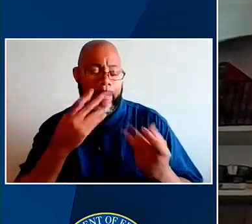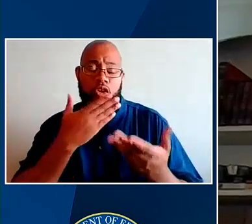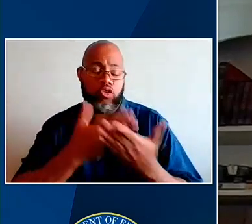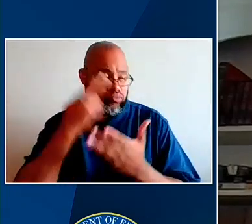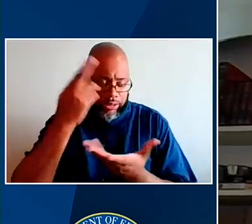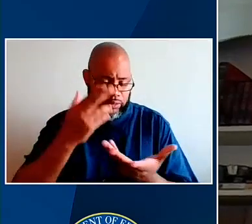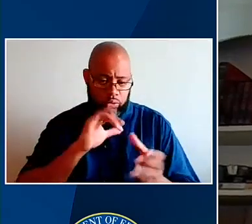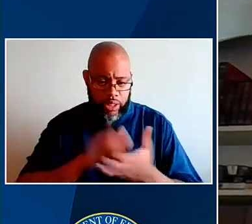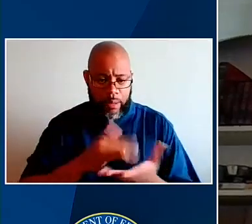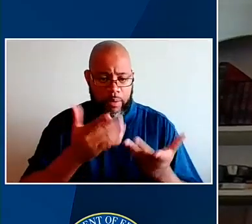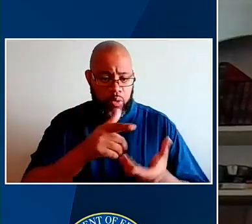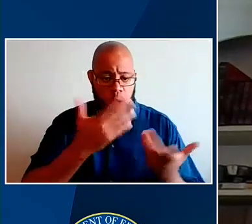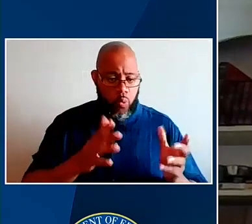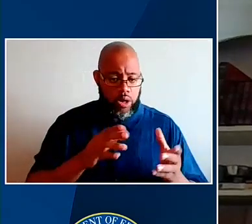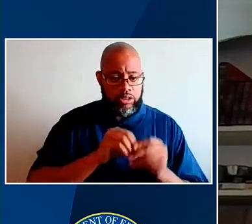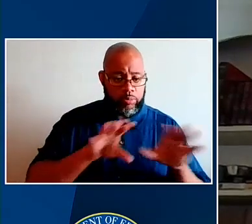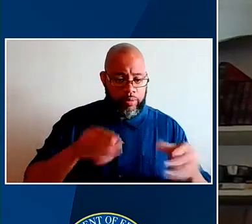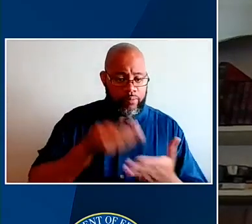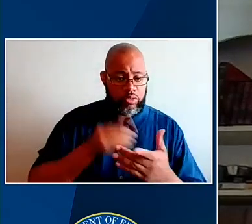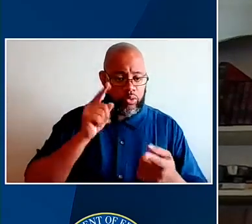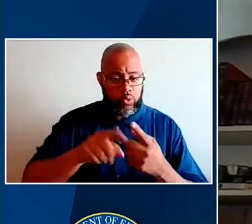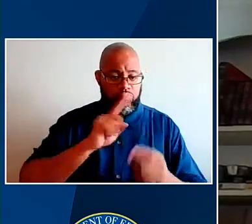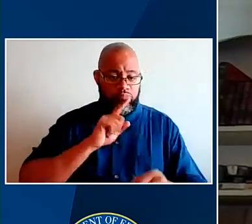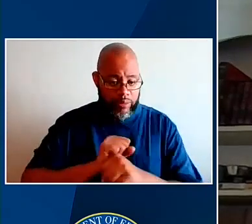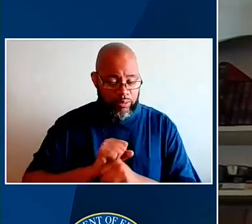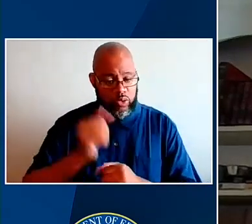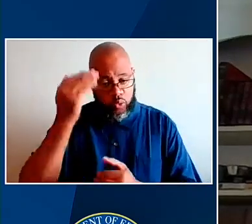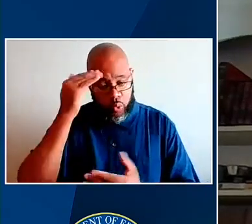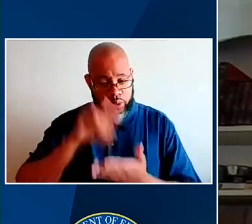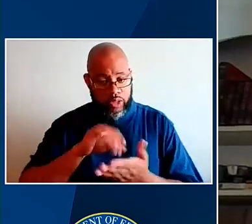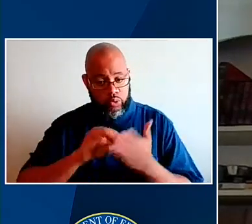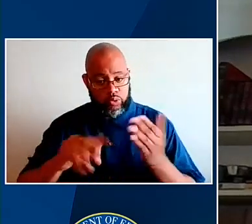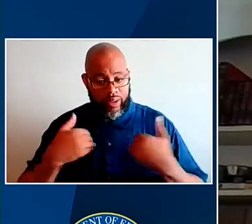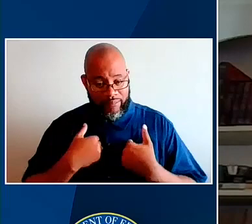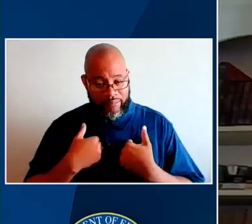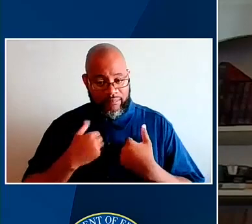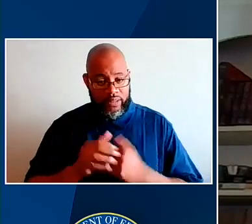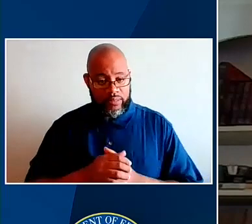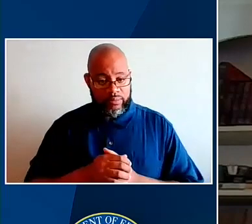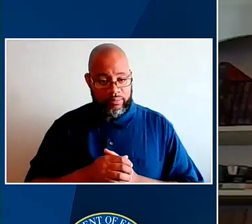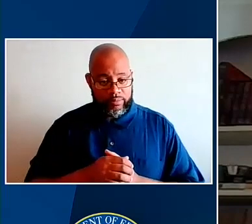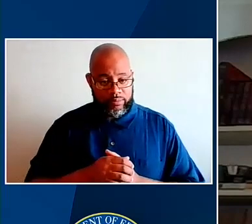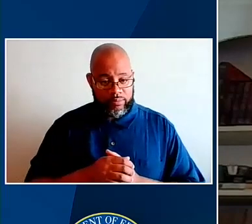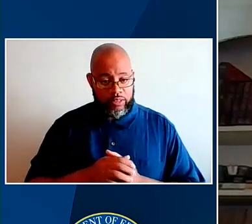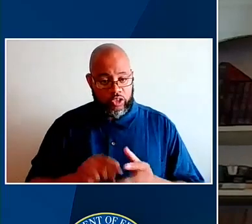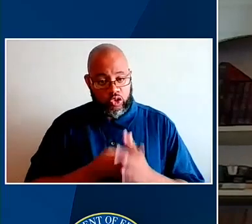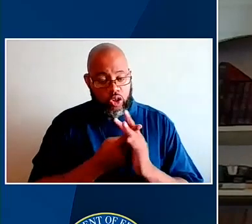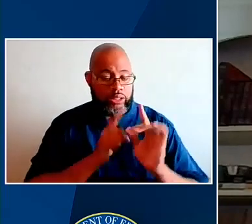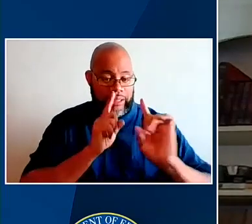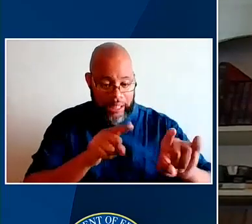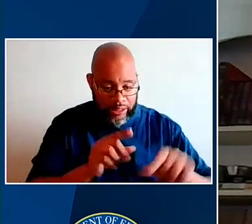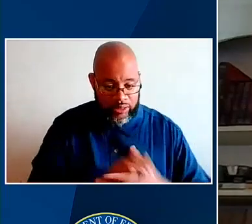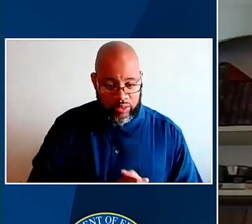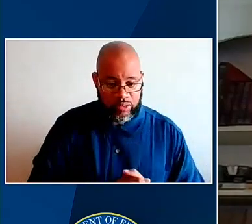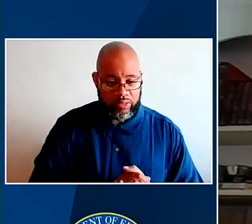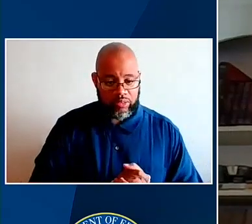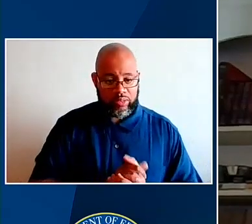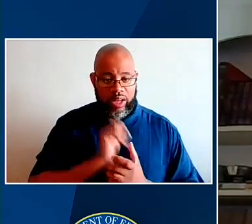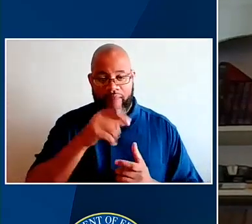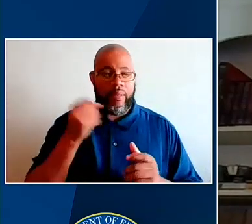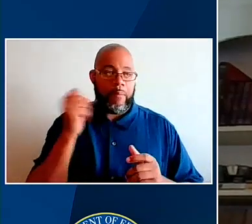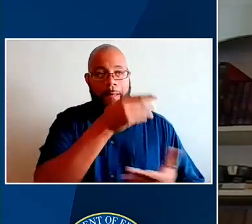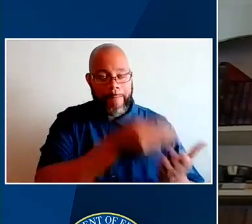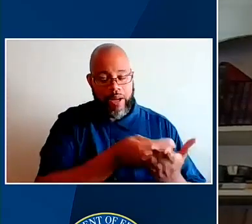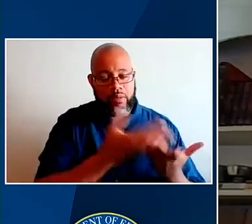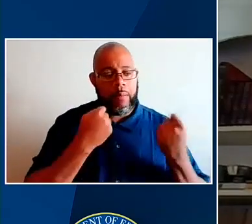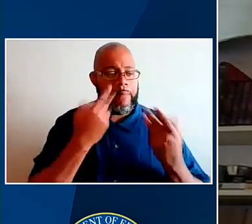It could be that you don't want to disperse funds until you absolutely know a student has begun attendance, right? So you don't have to return funds. There could be